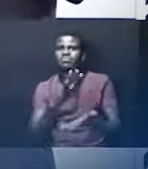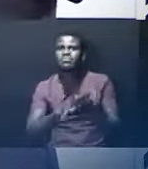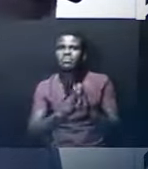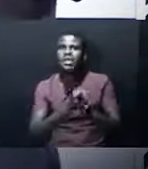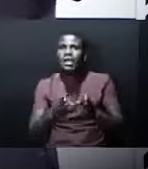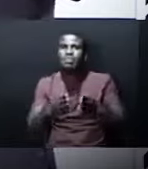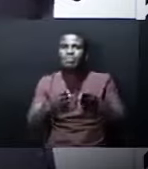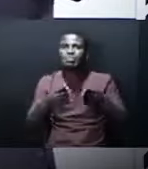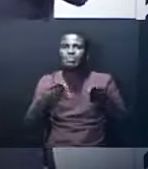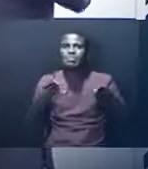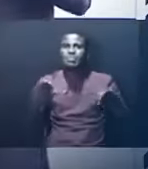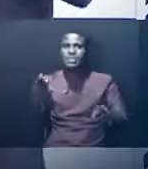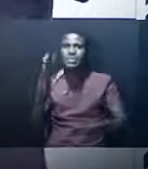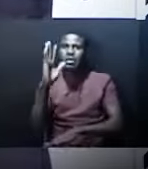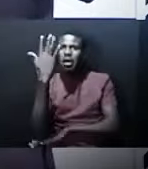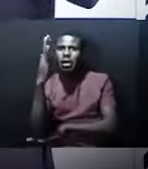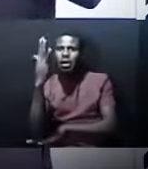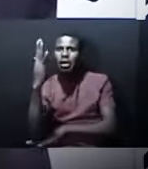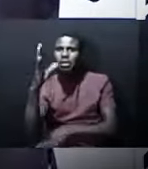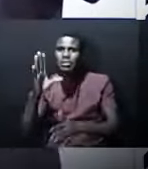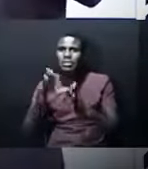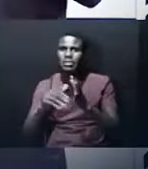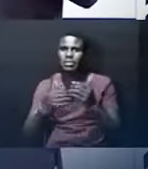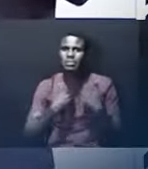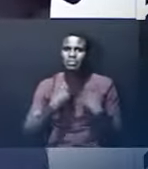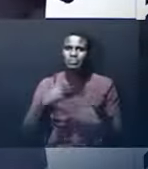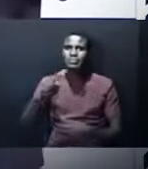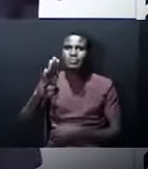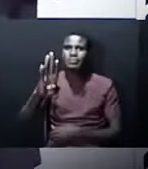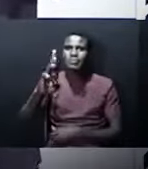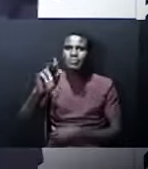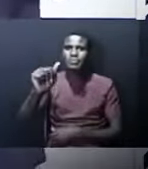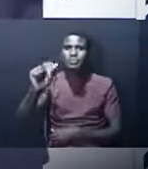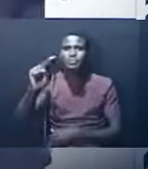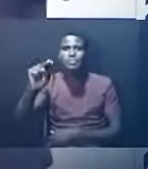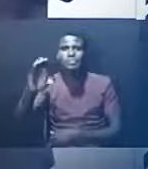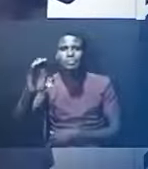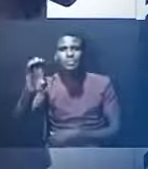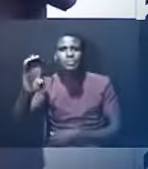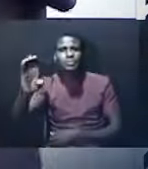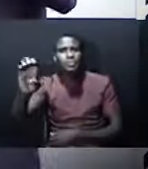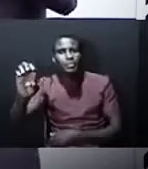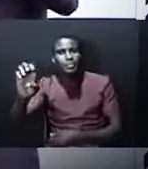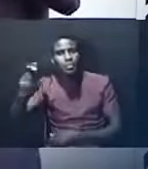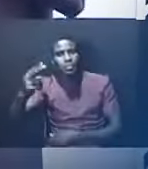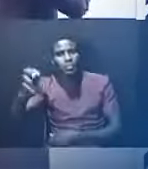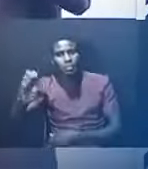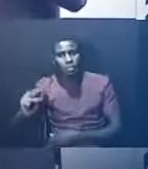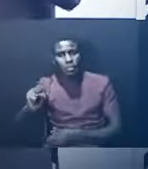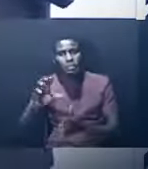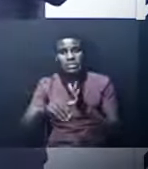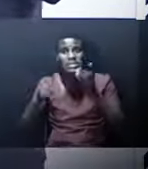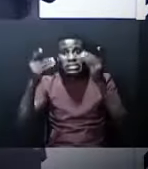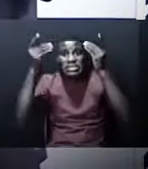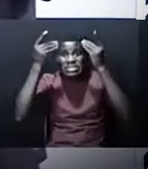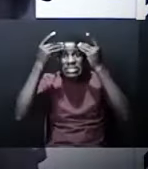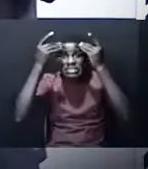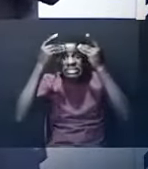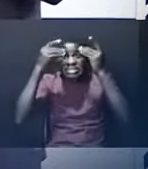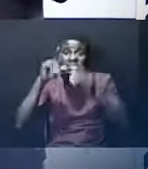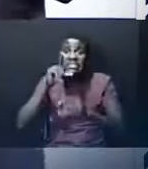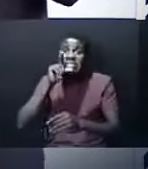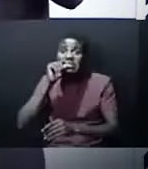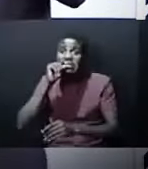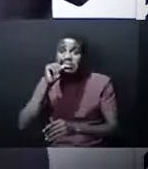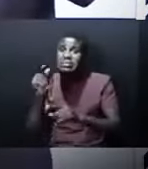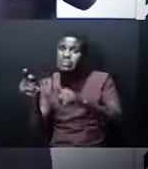It will have branches and demonic bears will come and perch on them.